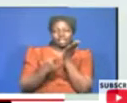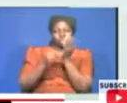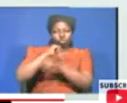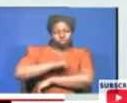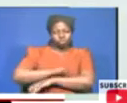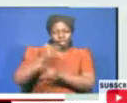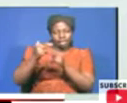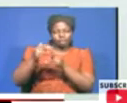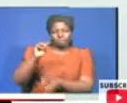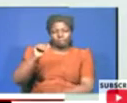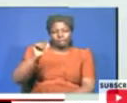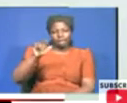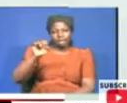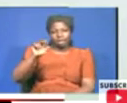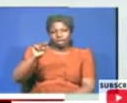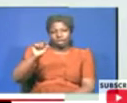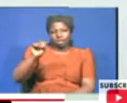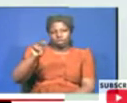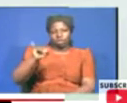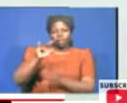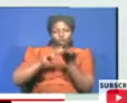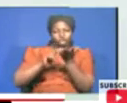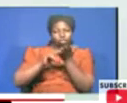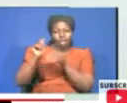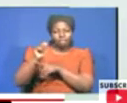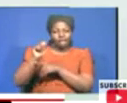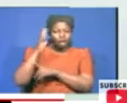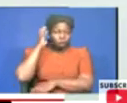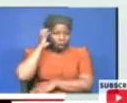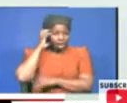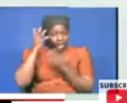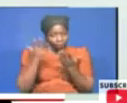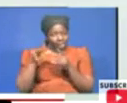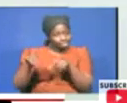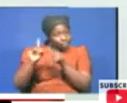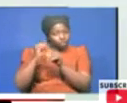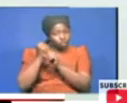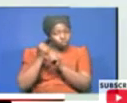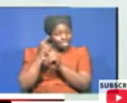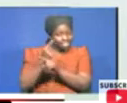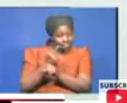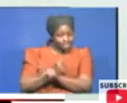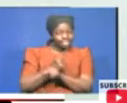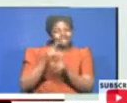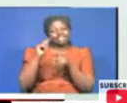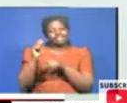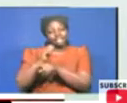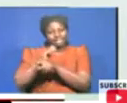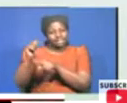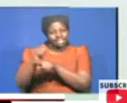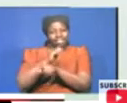Marengoni Vocational Training College, whereby they are doing different type of courses.